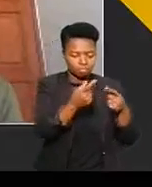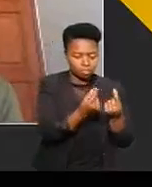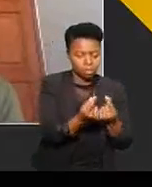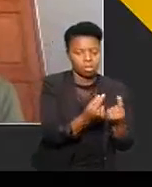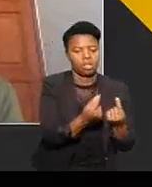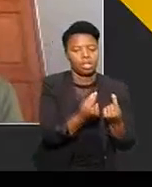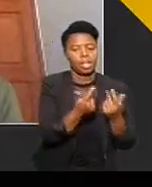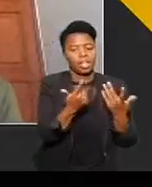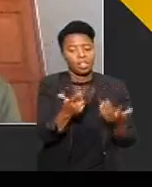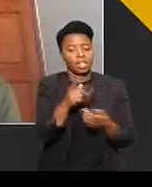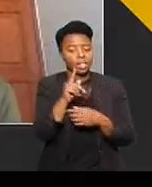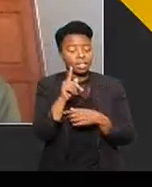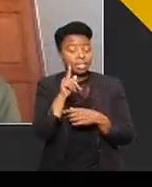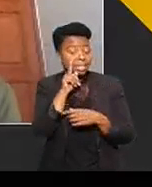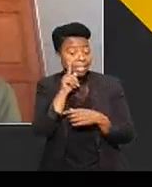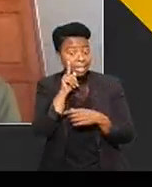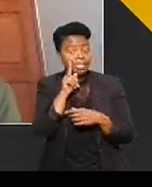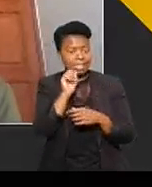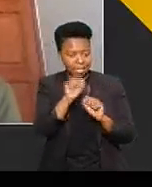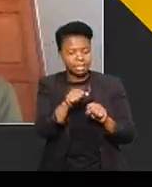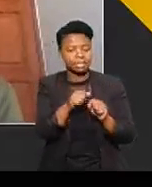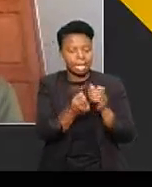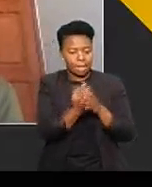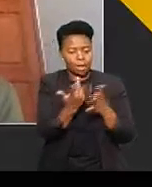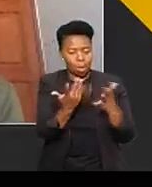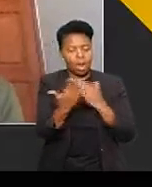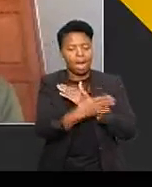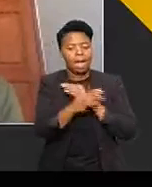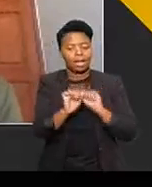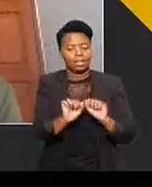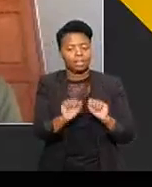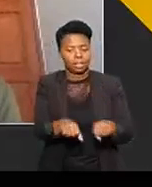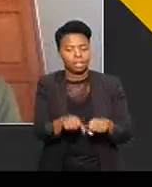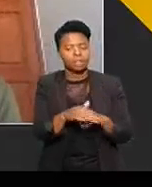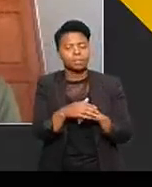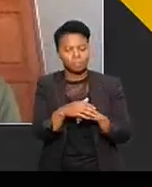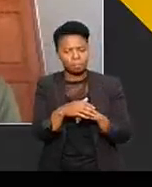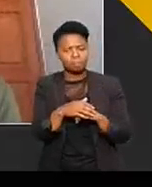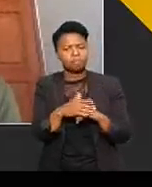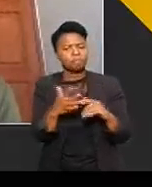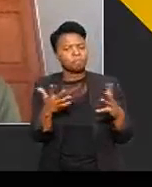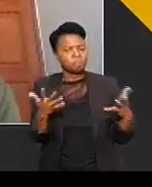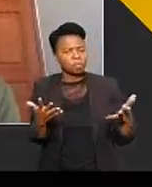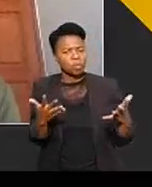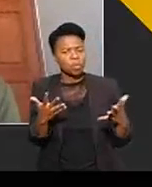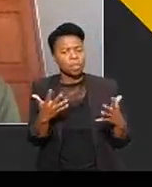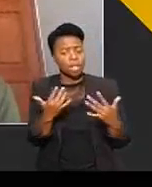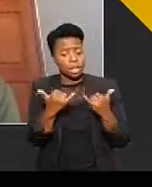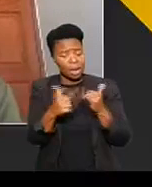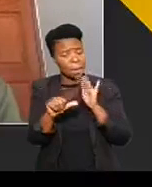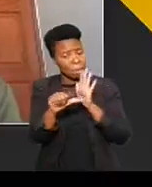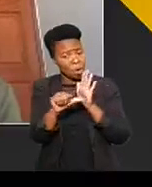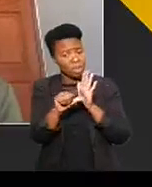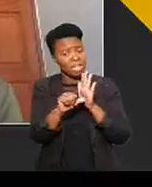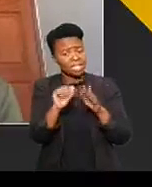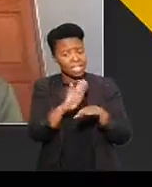tests that are currently taking place in the country. Yeah. There's another set of tests that it's quite important during